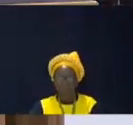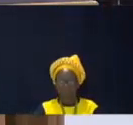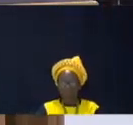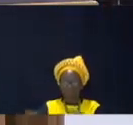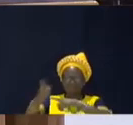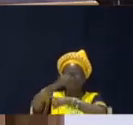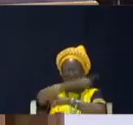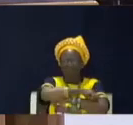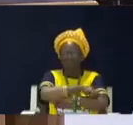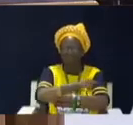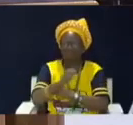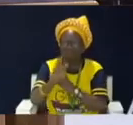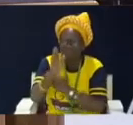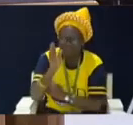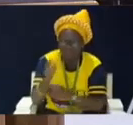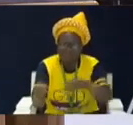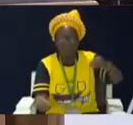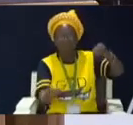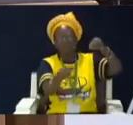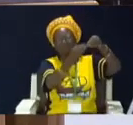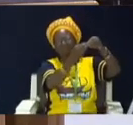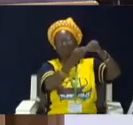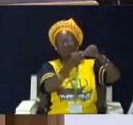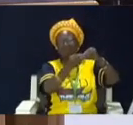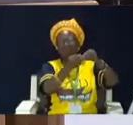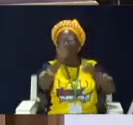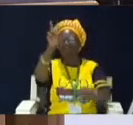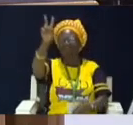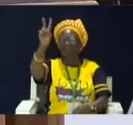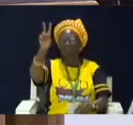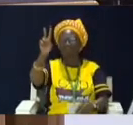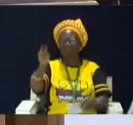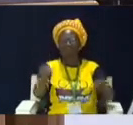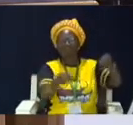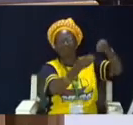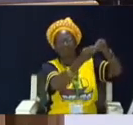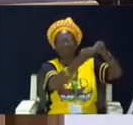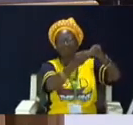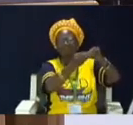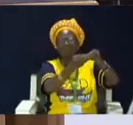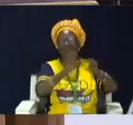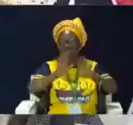Today, God added two additional children to us.